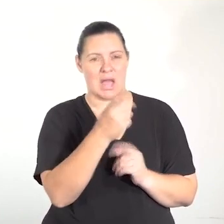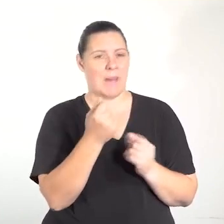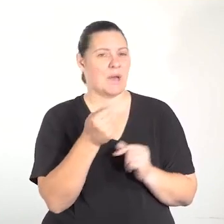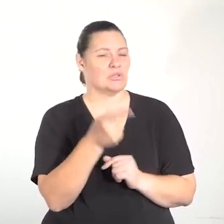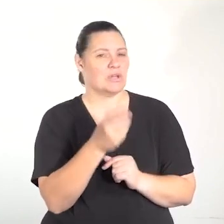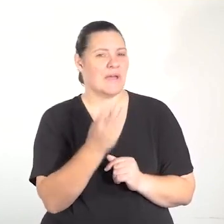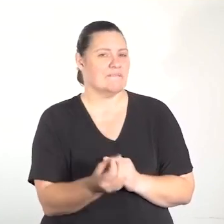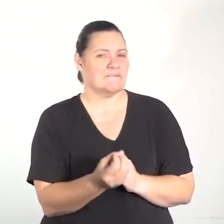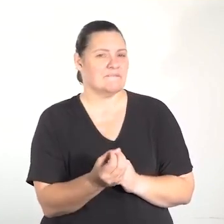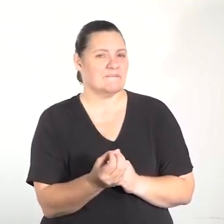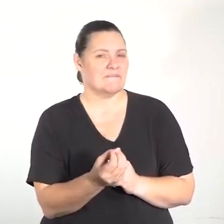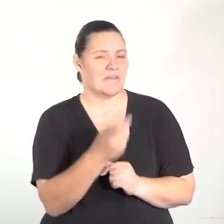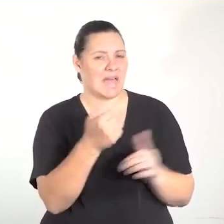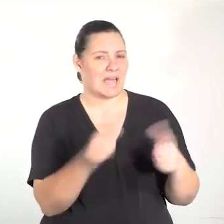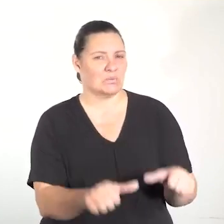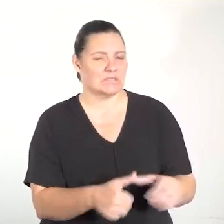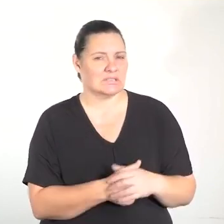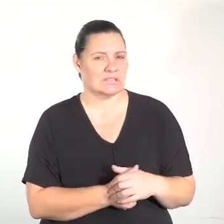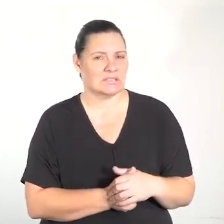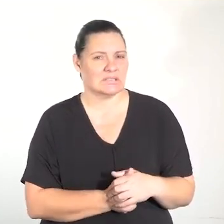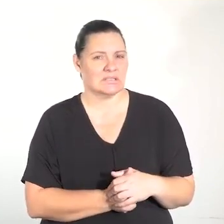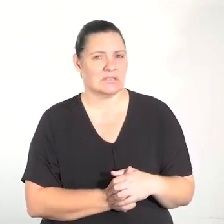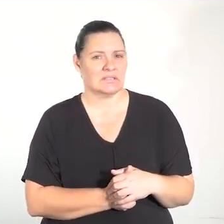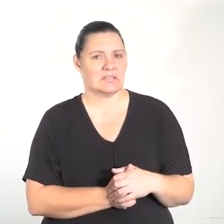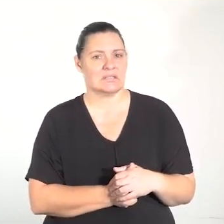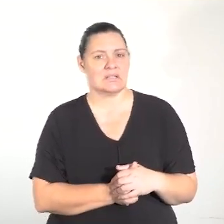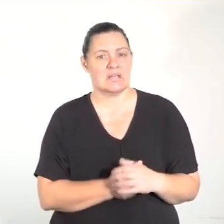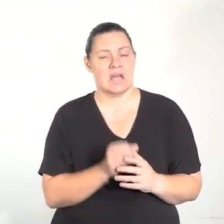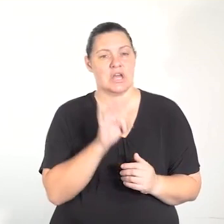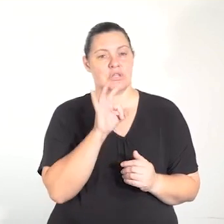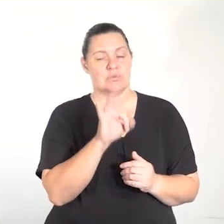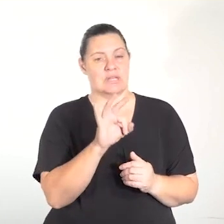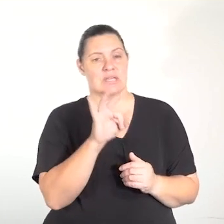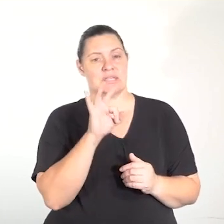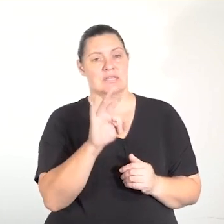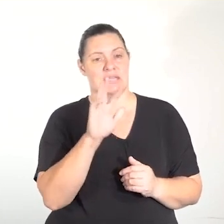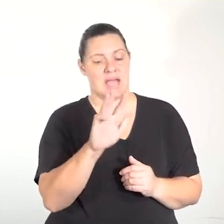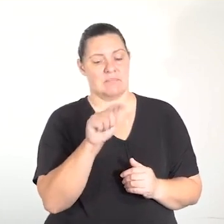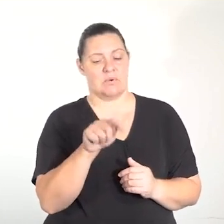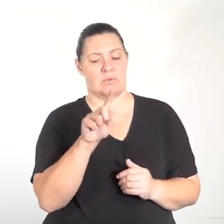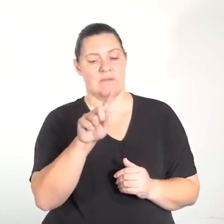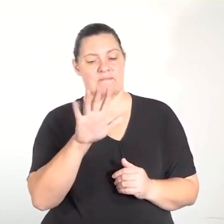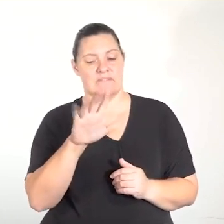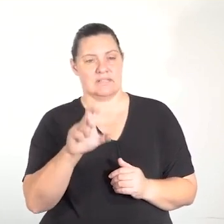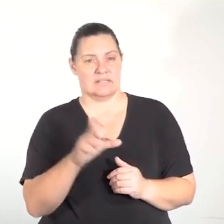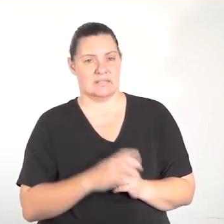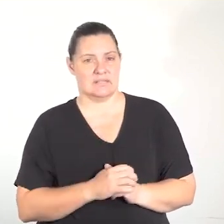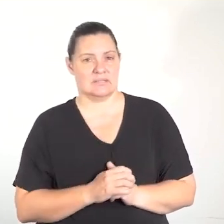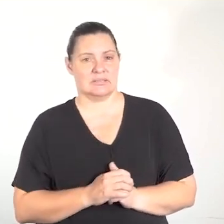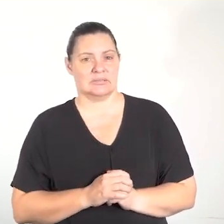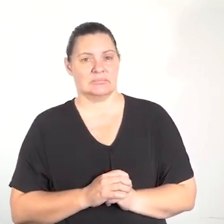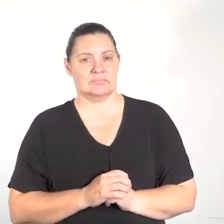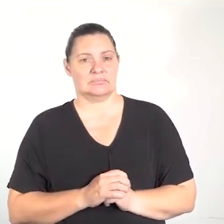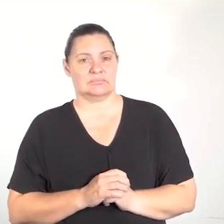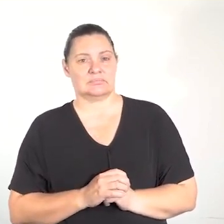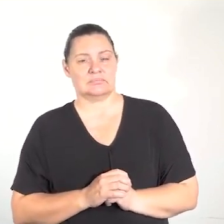do you remember what was the amount that they had left in their account? That was 339 rands and 15 cents.